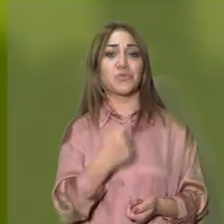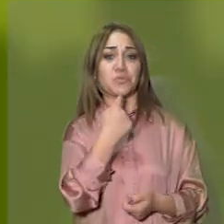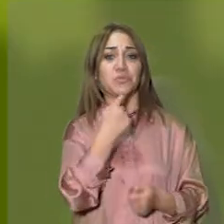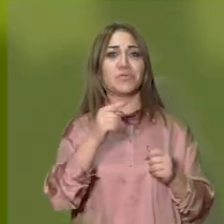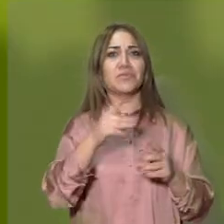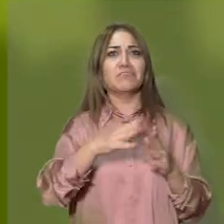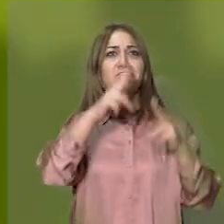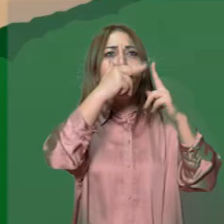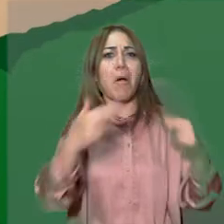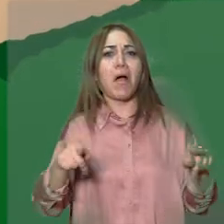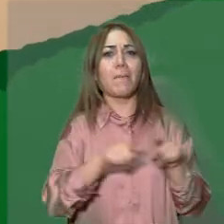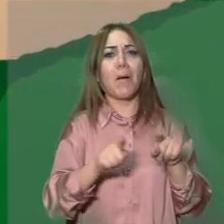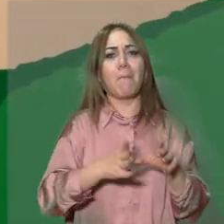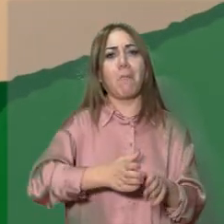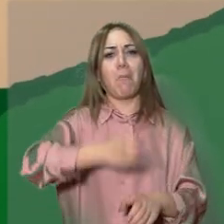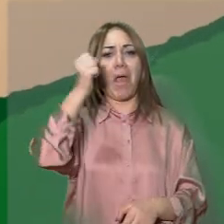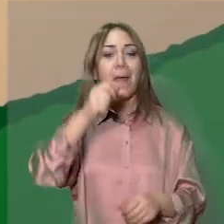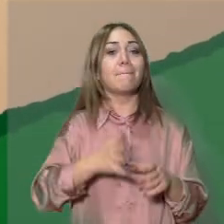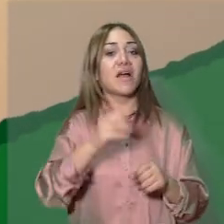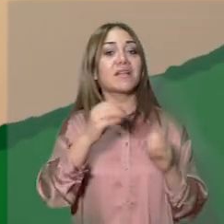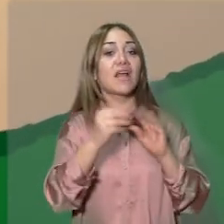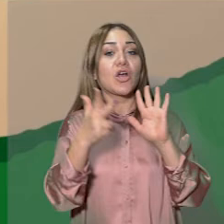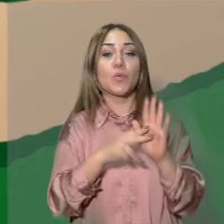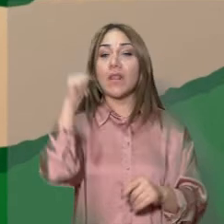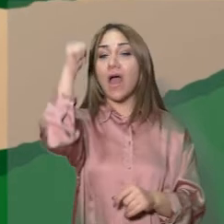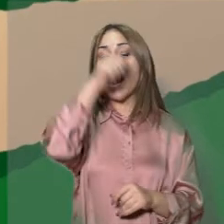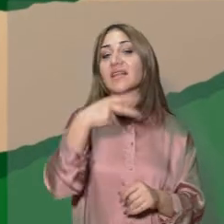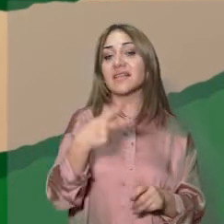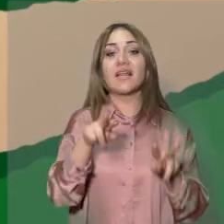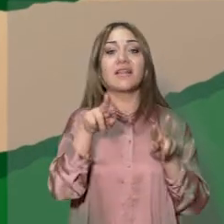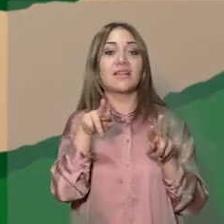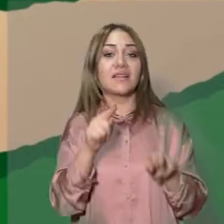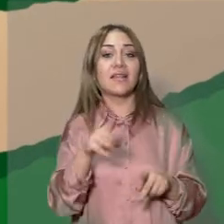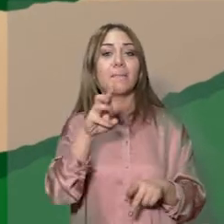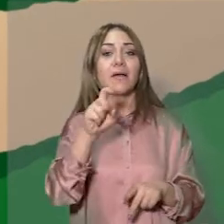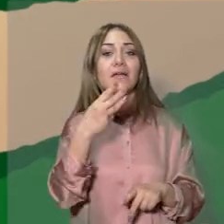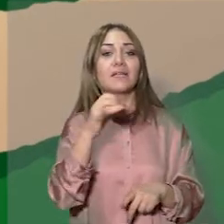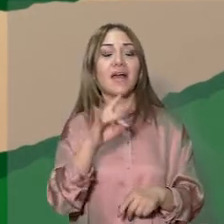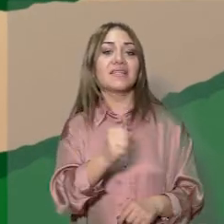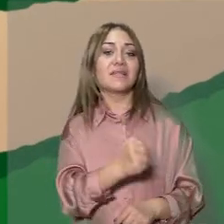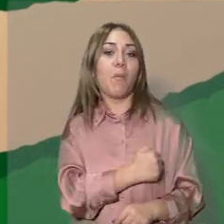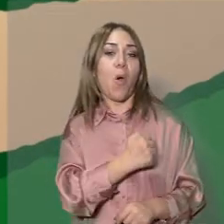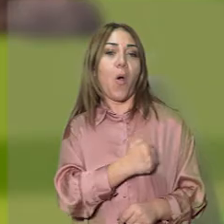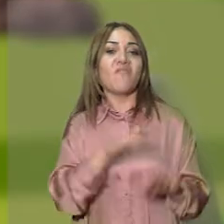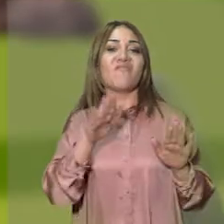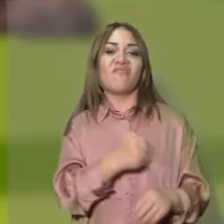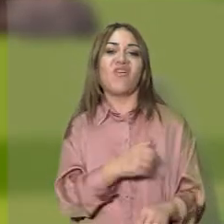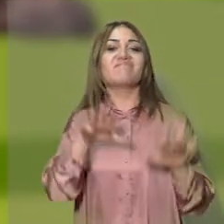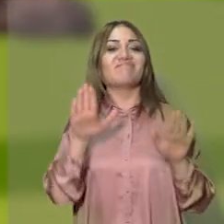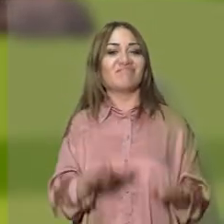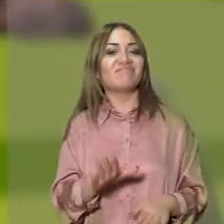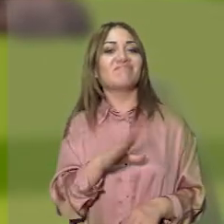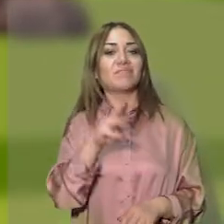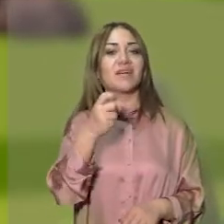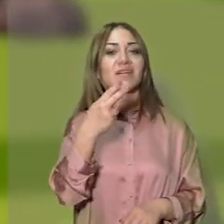It looks like a stronghold. You're right. In the 1820s, this fortress was Mkhitar Sparapet's military encampment. He is actually buried